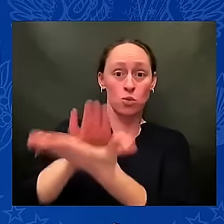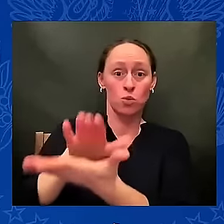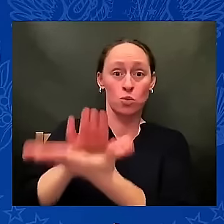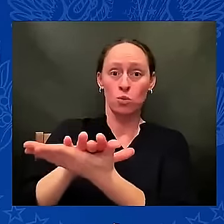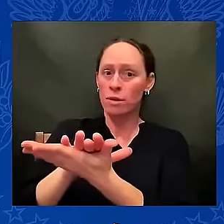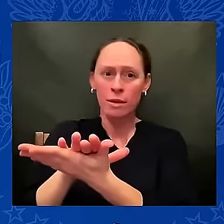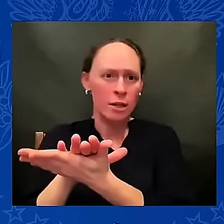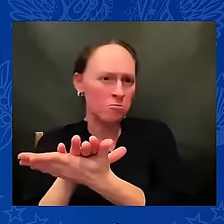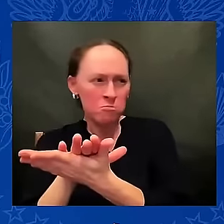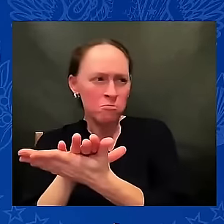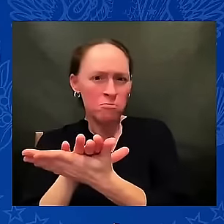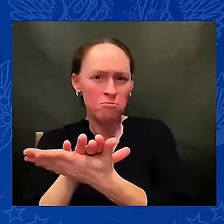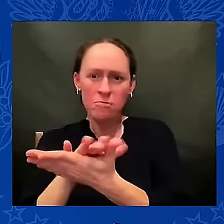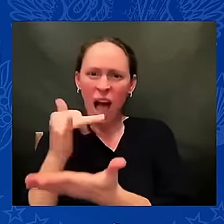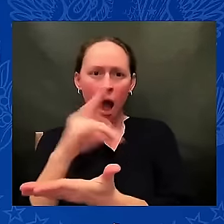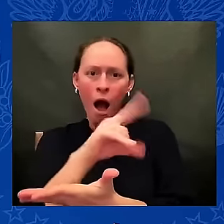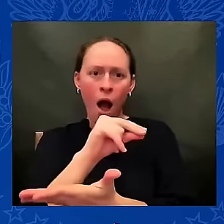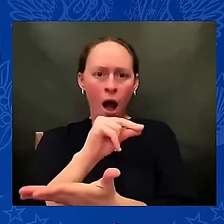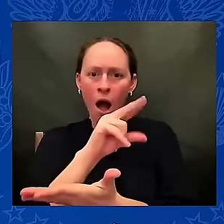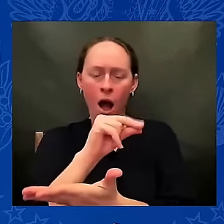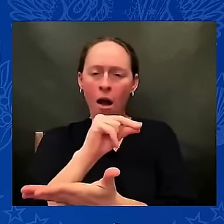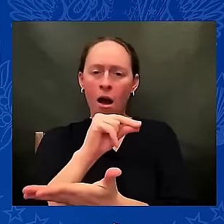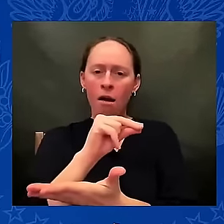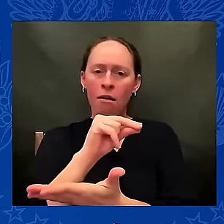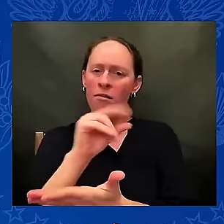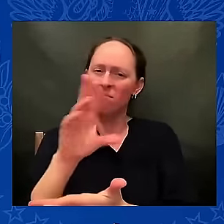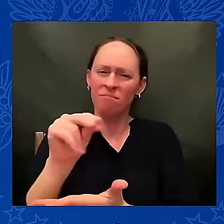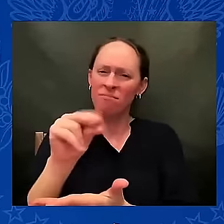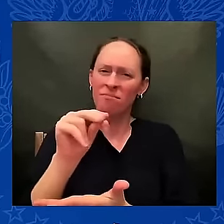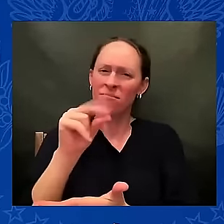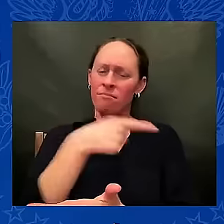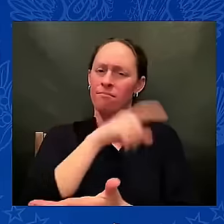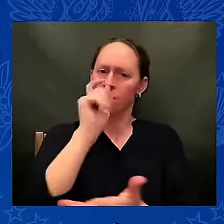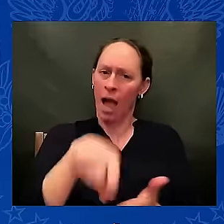very agency did. Groundbreaking report.